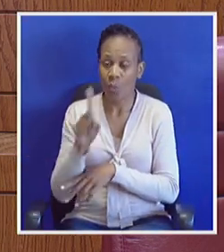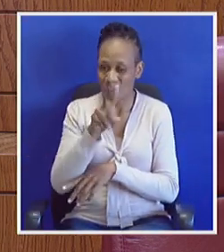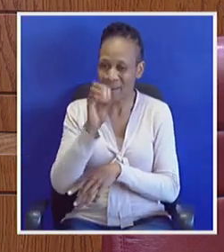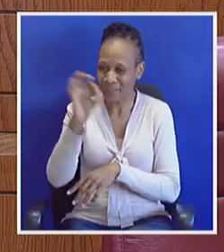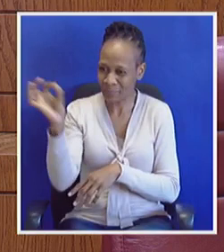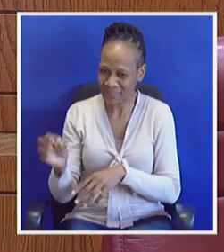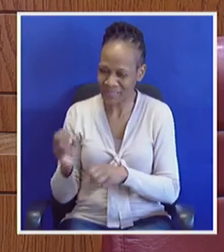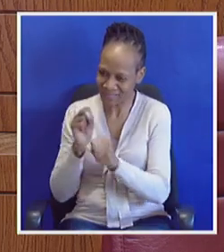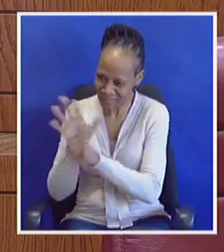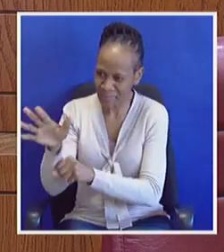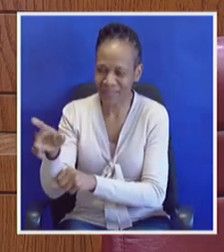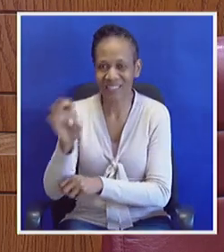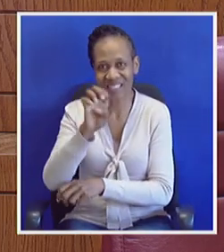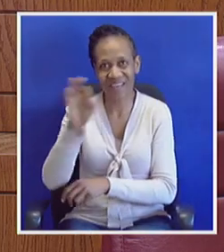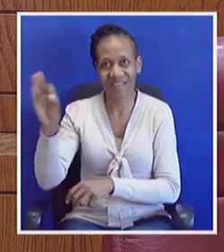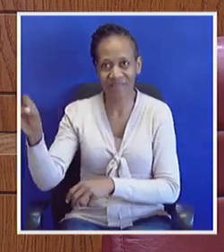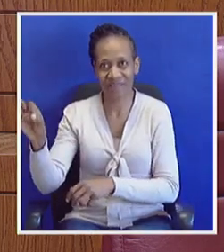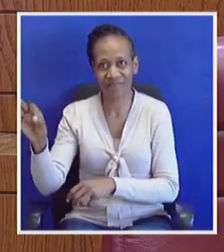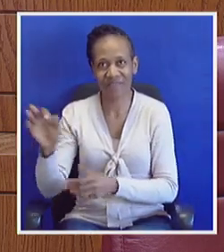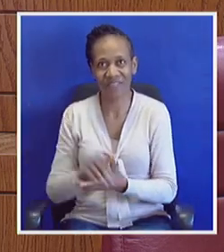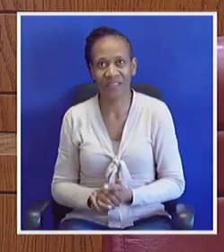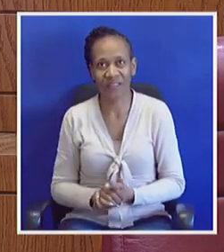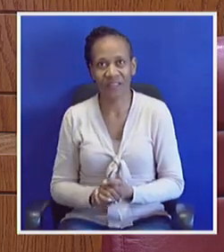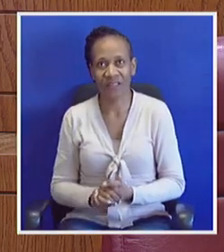100%, because...